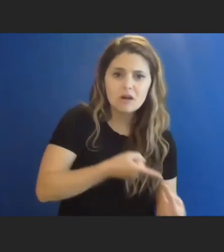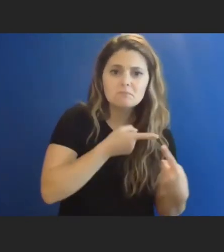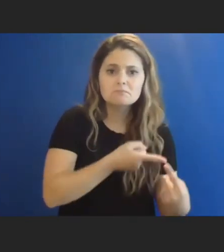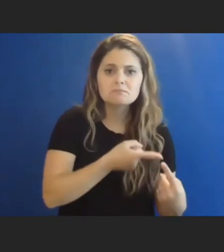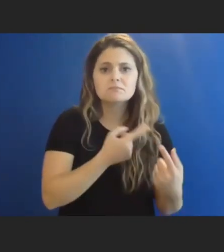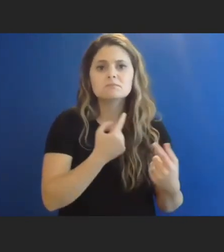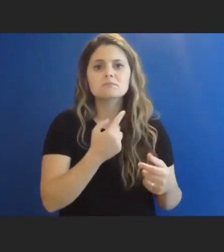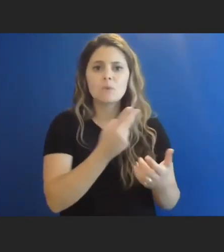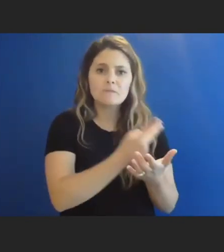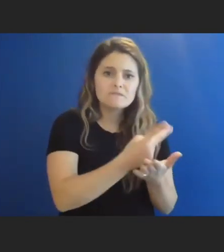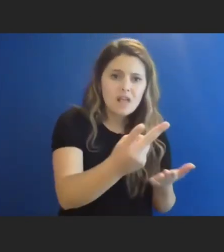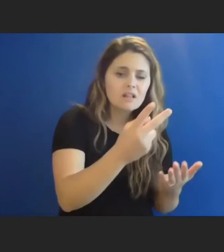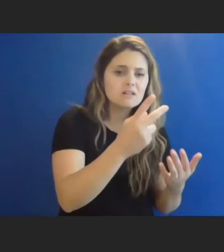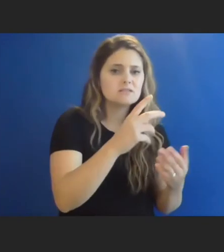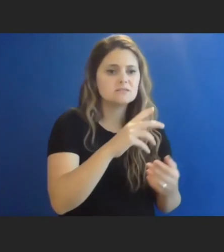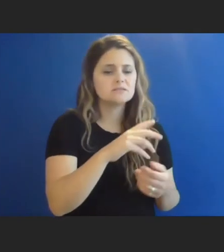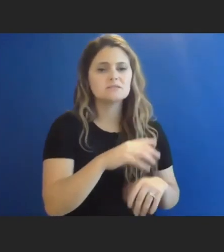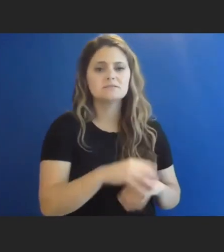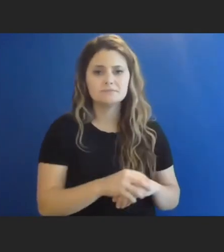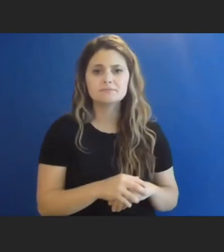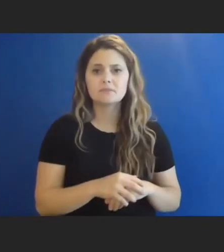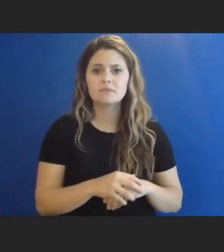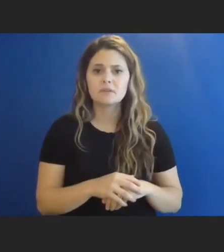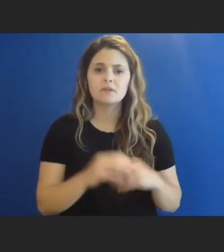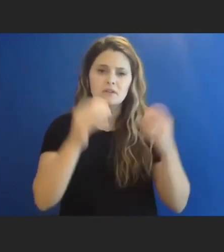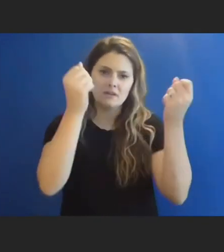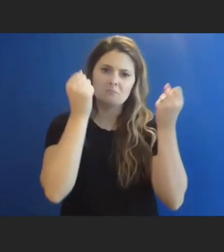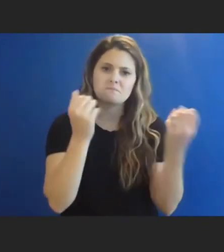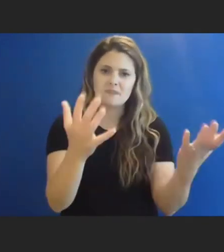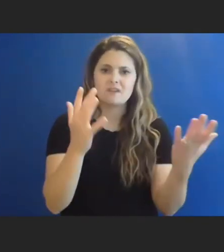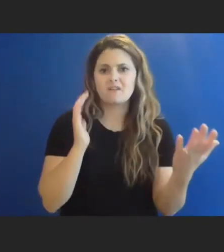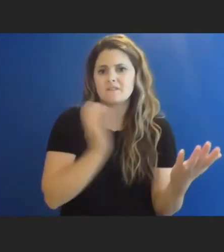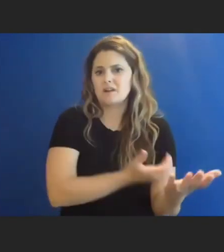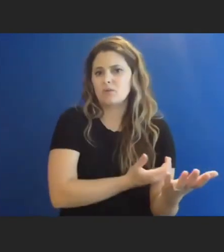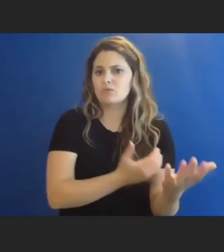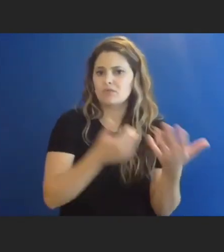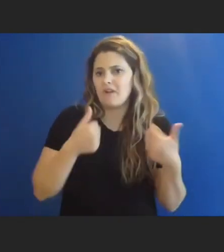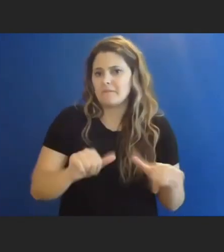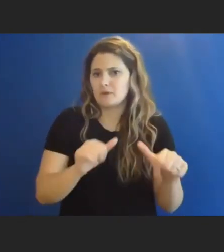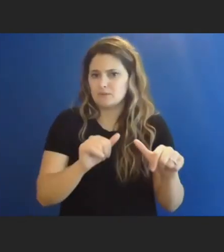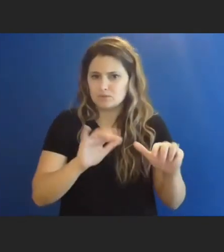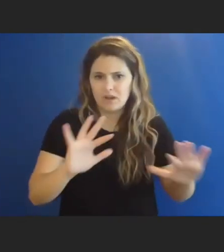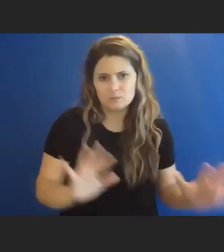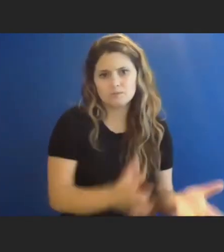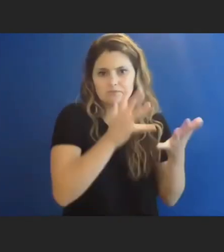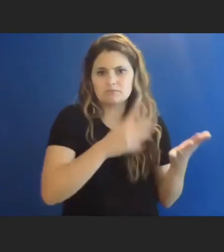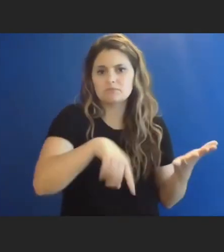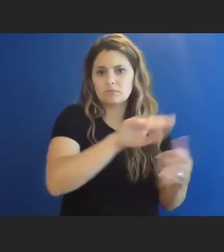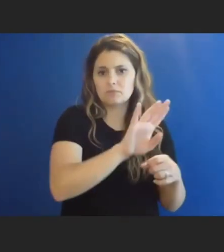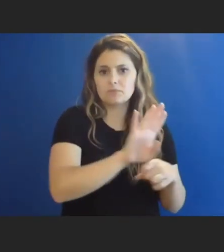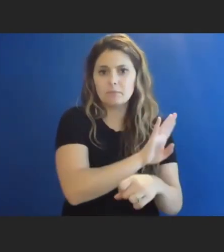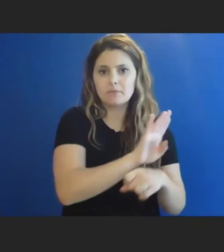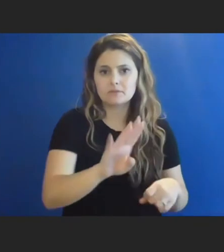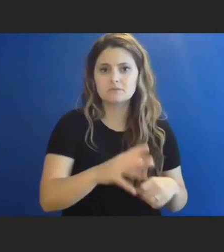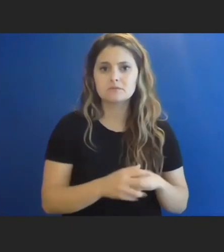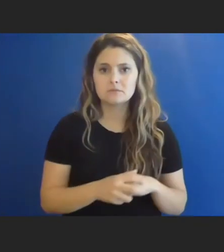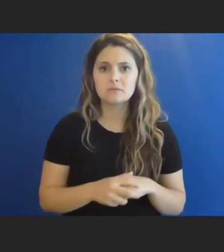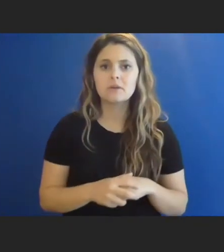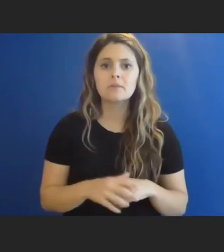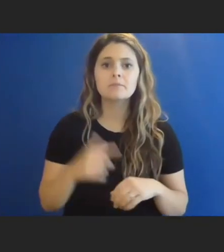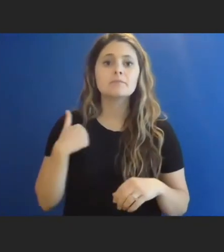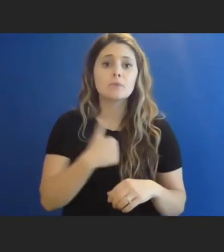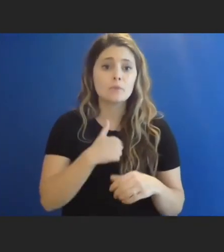have failed or in trouble. And so many of our efforts are to try to put you back in a good spot. We are making